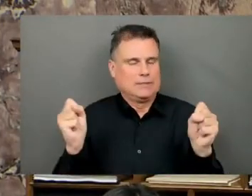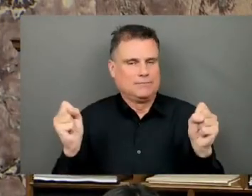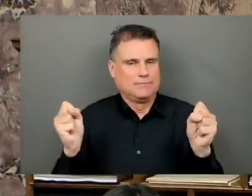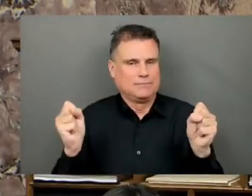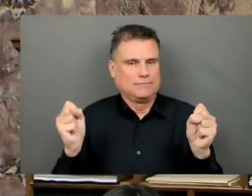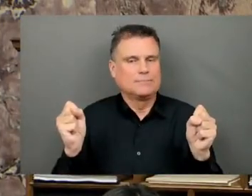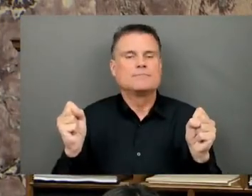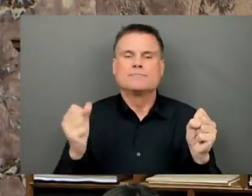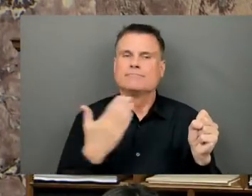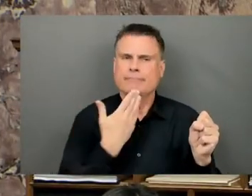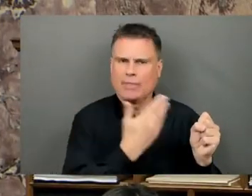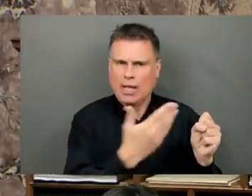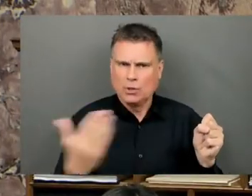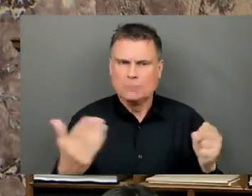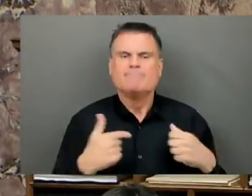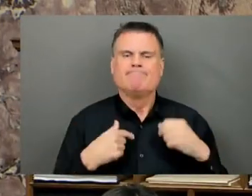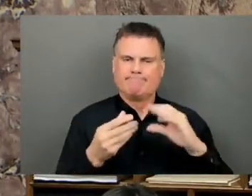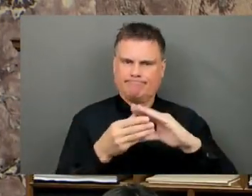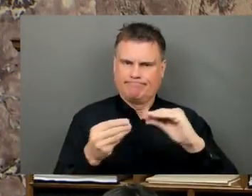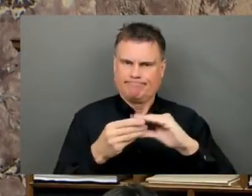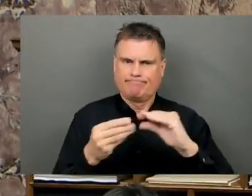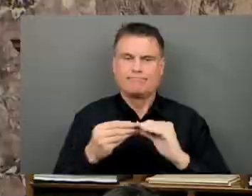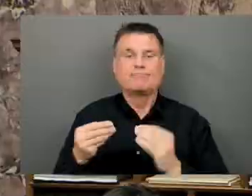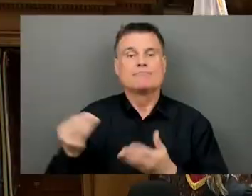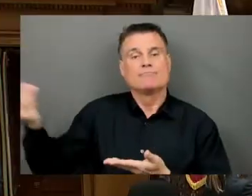the Lieutenant Governor.